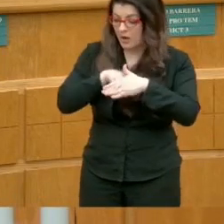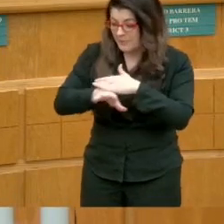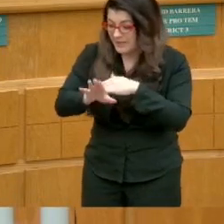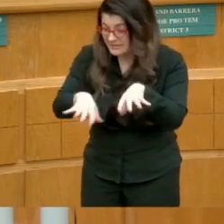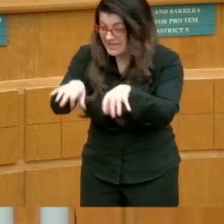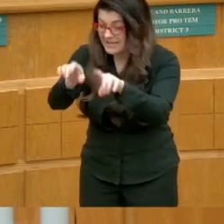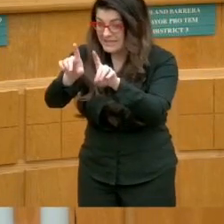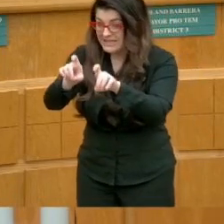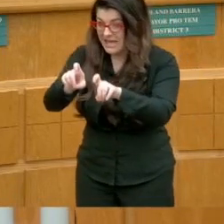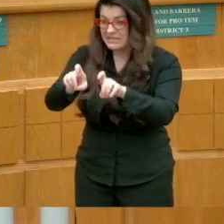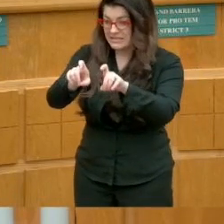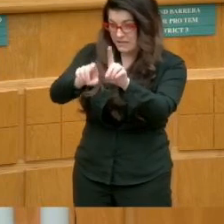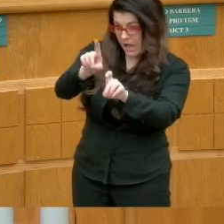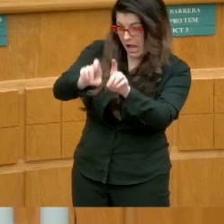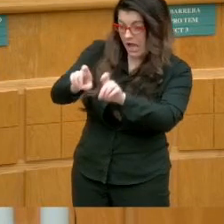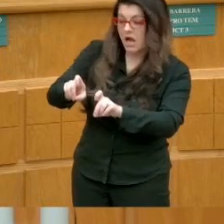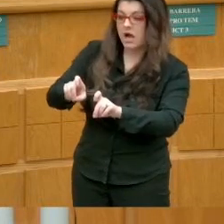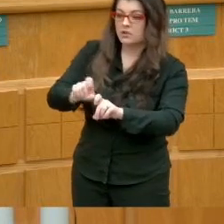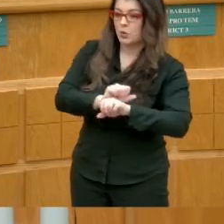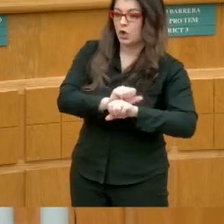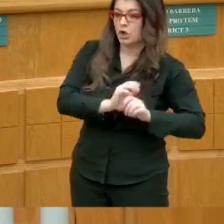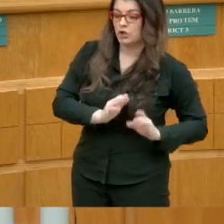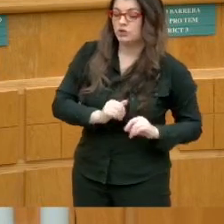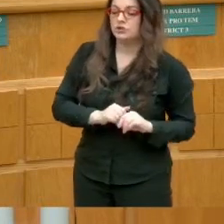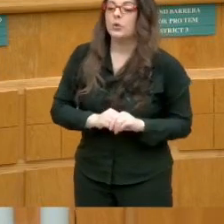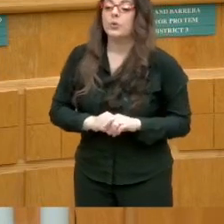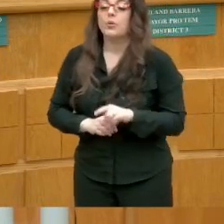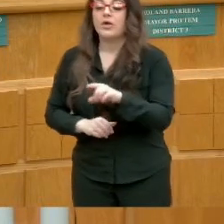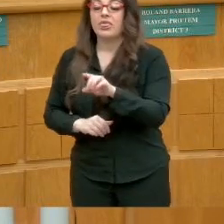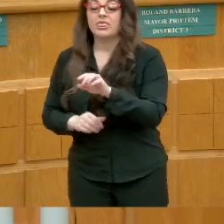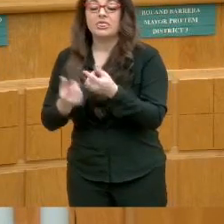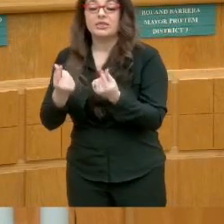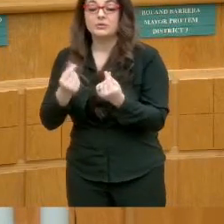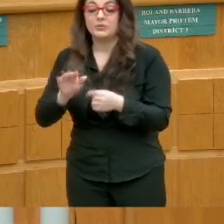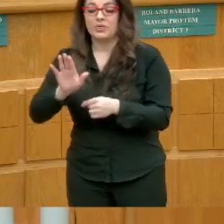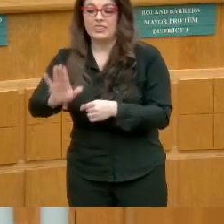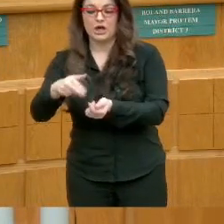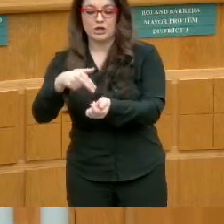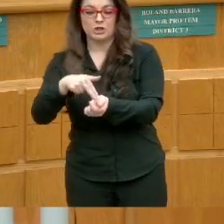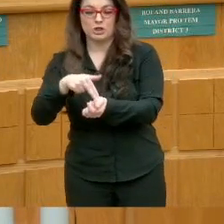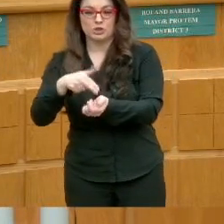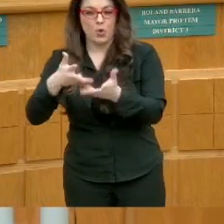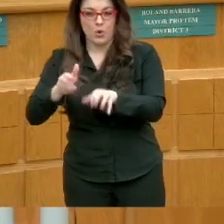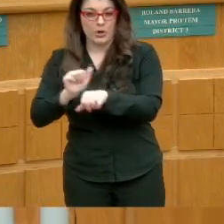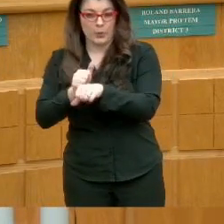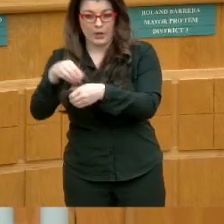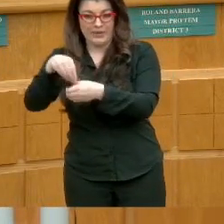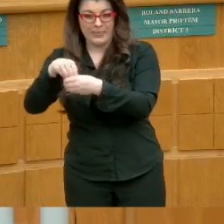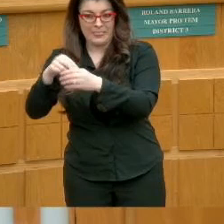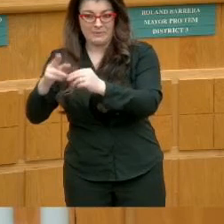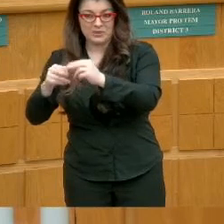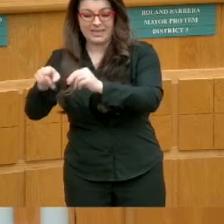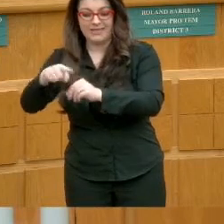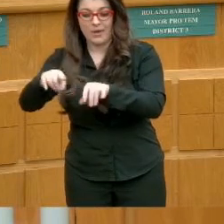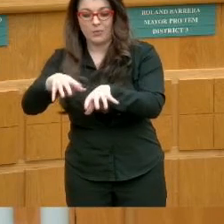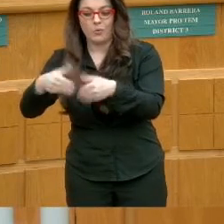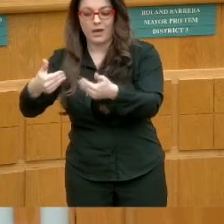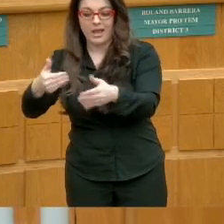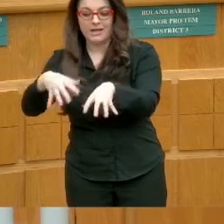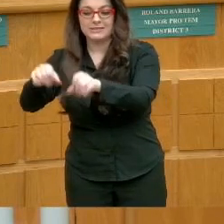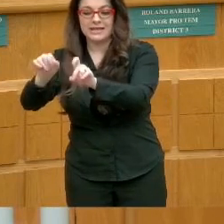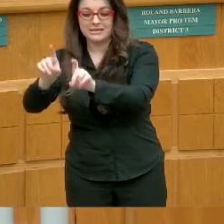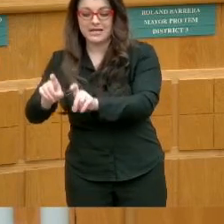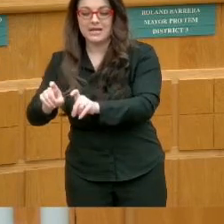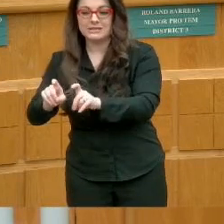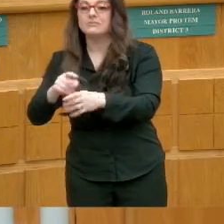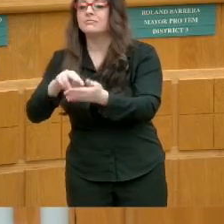what the facility did was they had their own nursing staff that actually worked there. They had them test their residents. So that limits